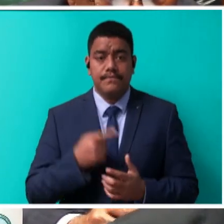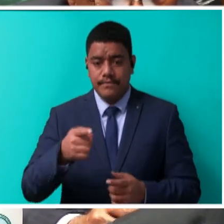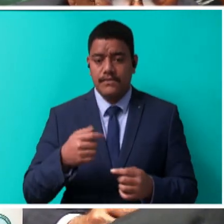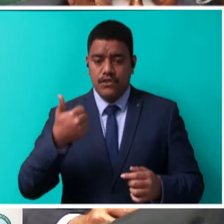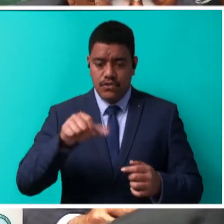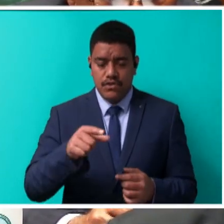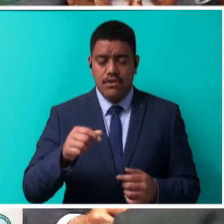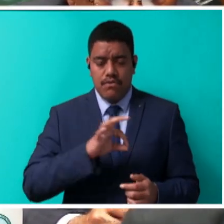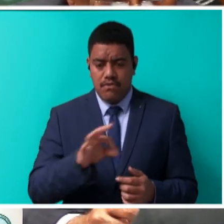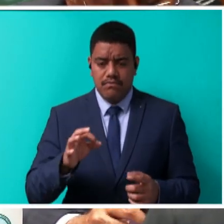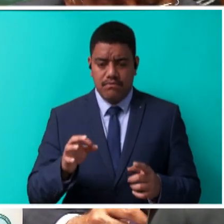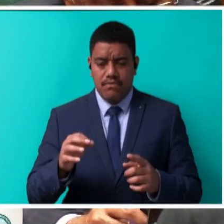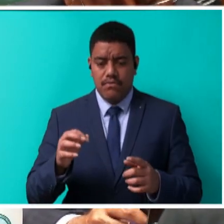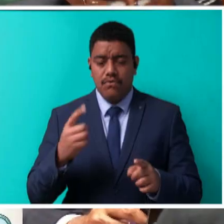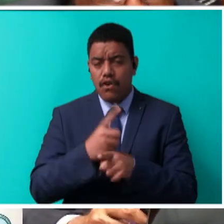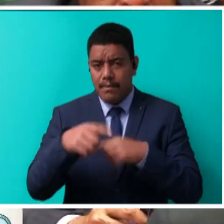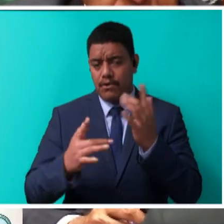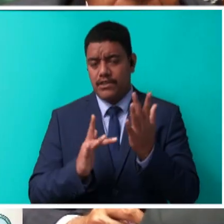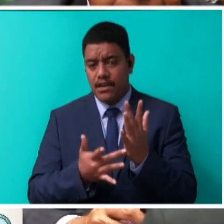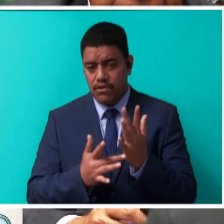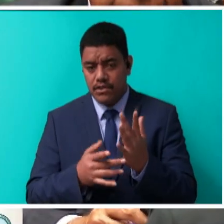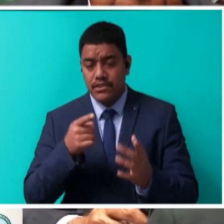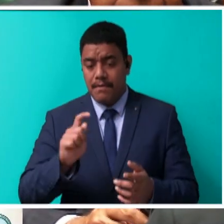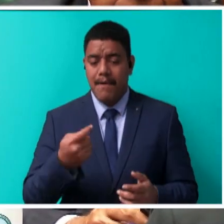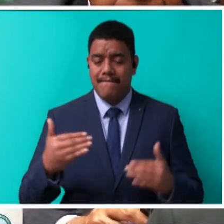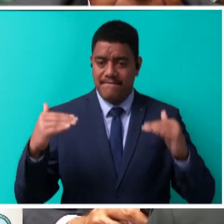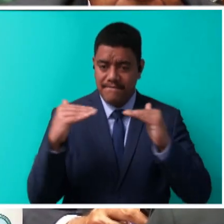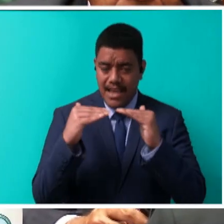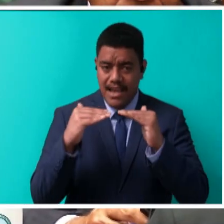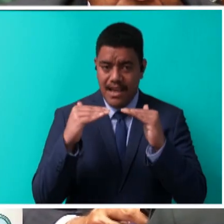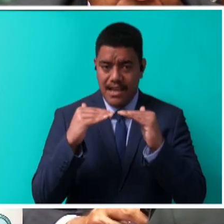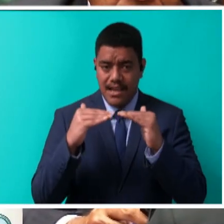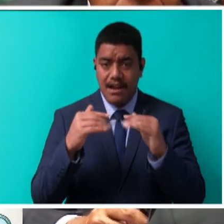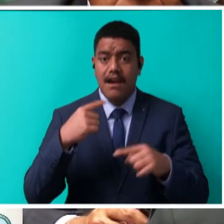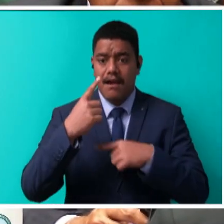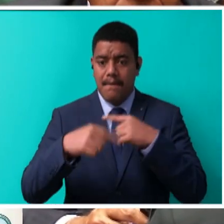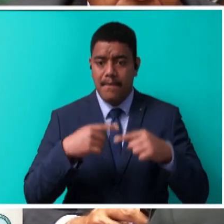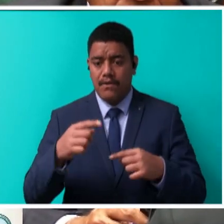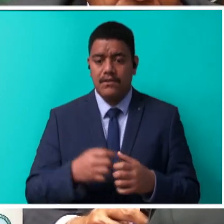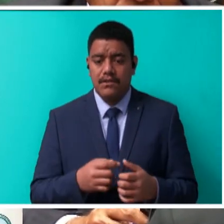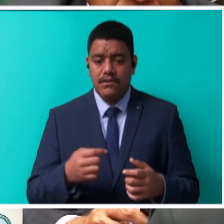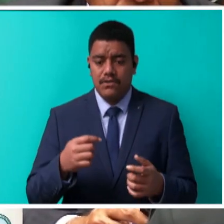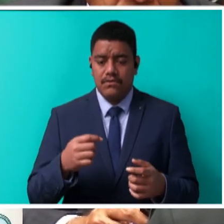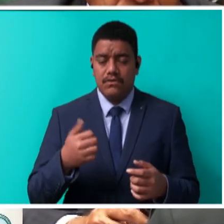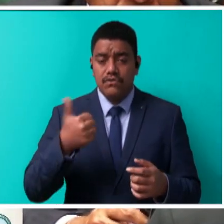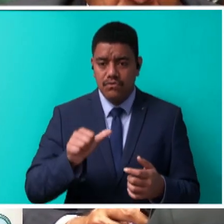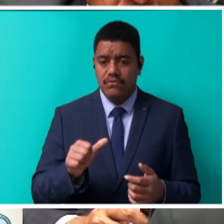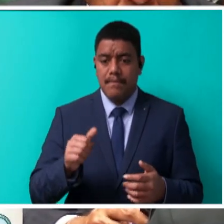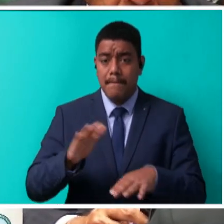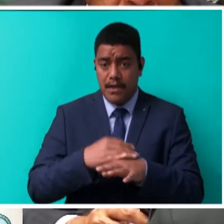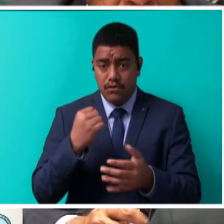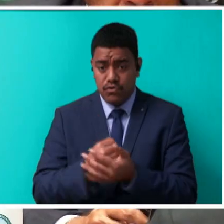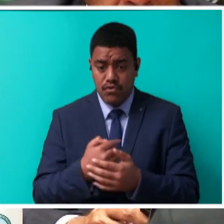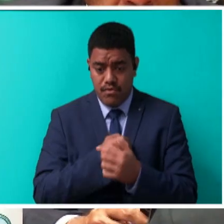Digitalization is not merely about technology. It is about fairness. It's about efficiency, ensuring that